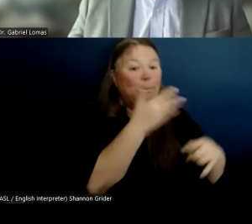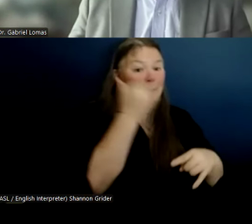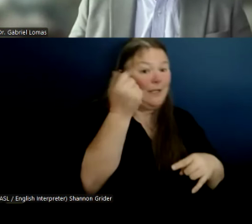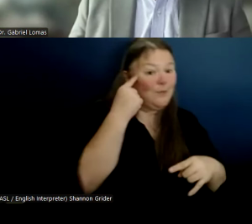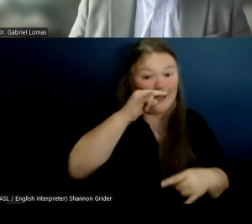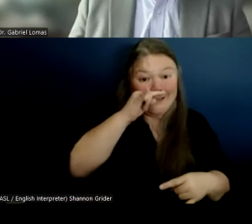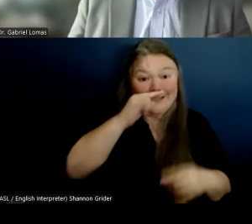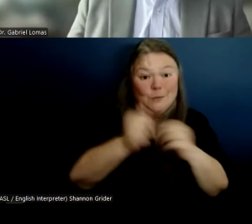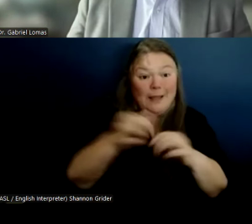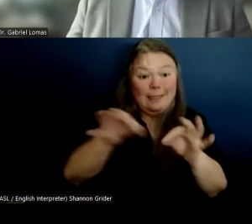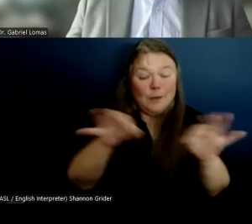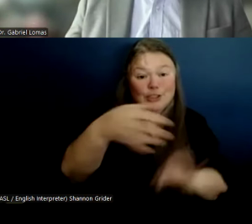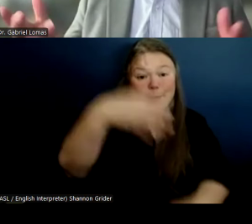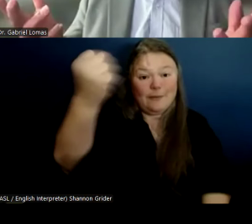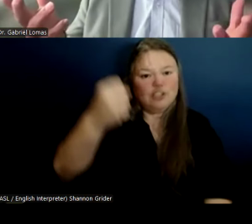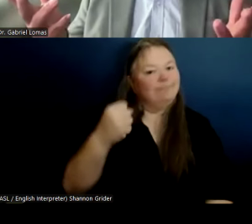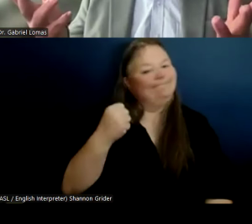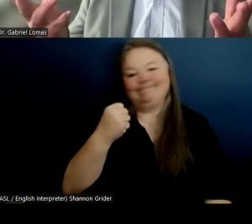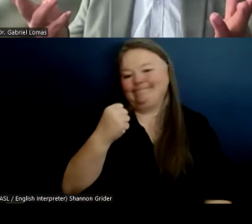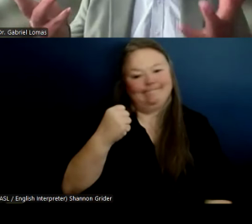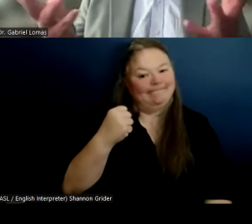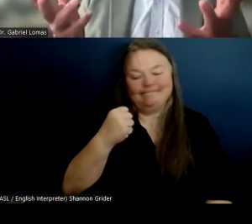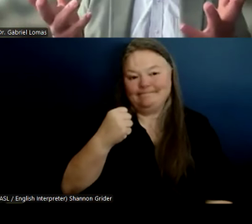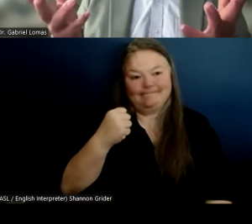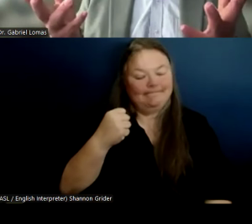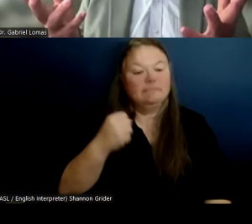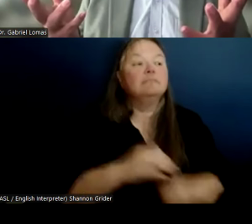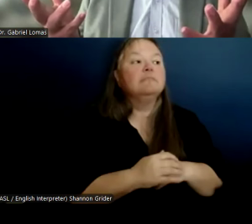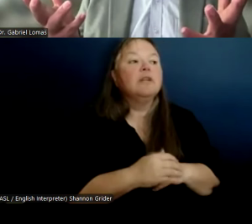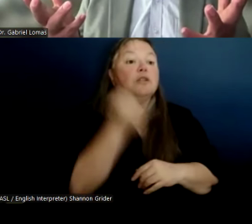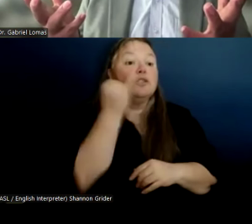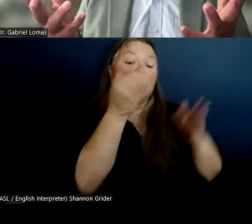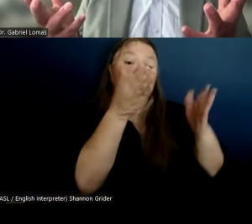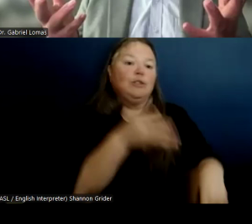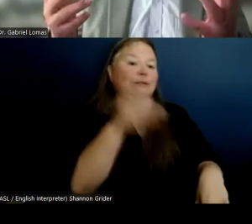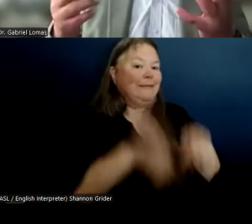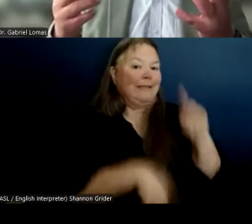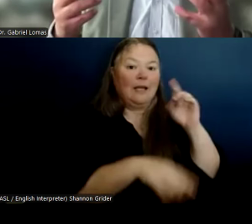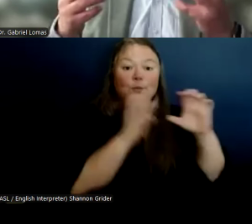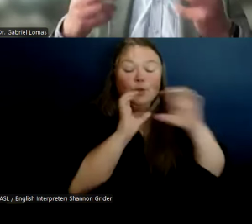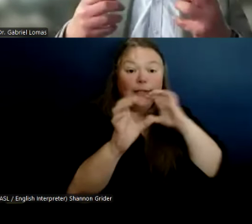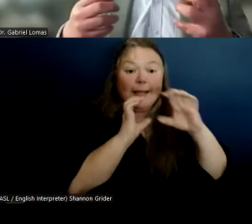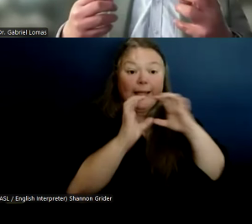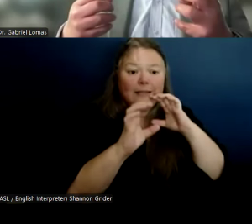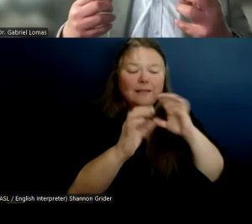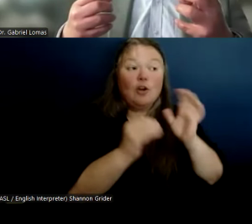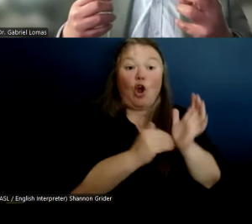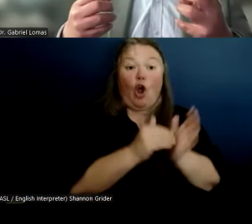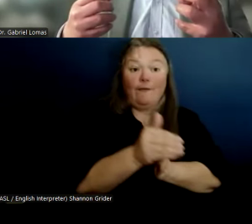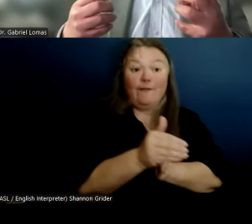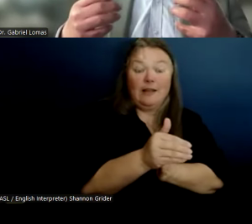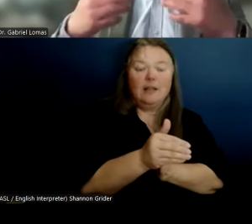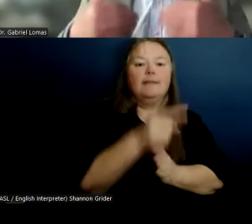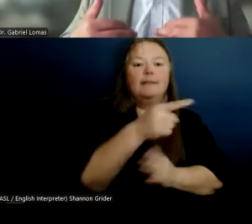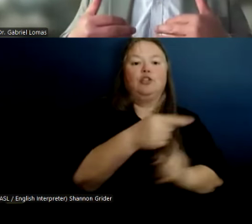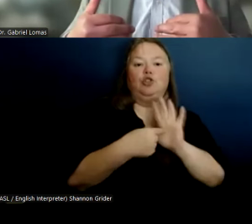language deprivation. And then what happens if a person can't communicate, oftentimes they show you how they feel and what they